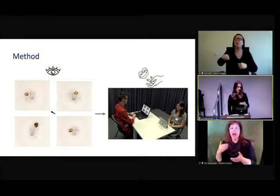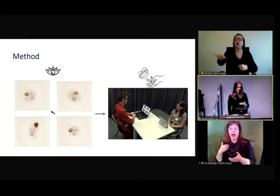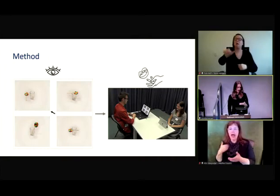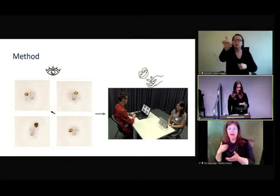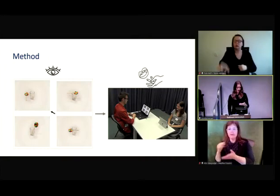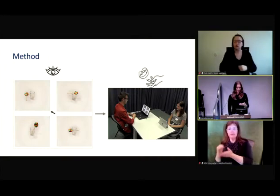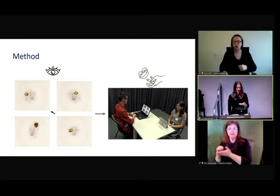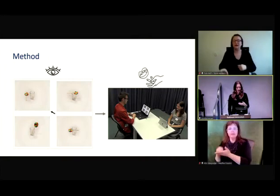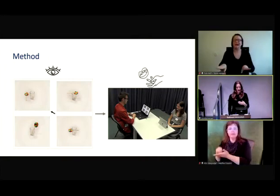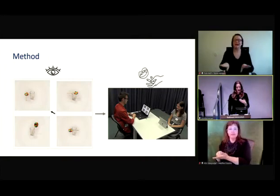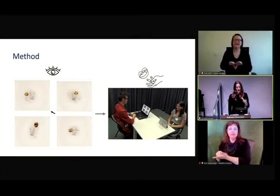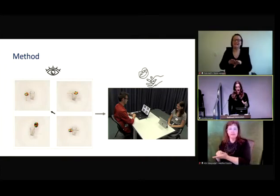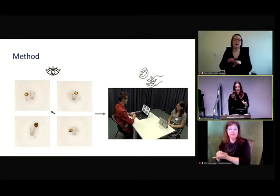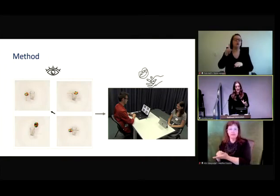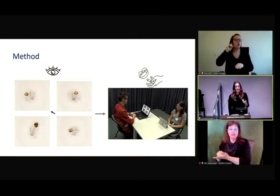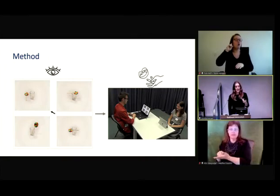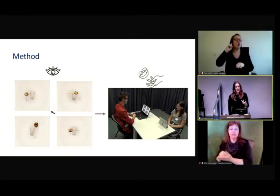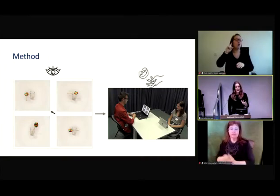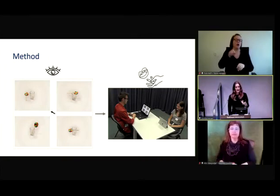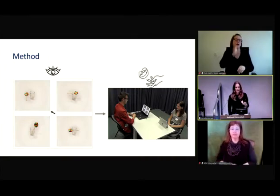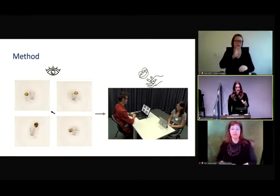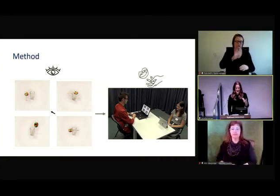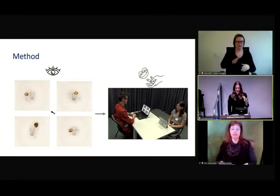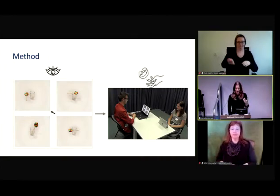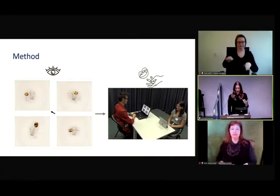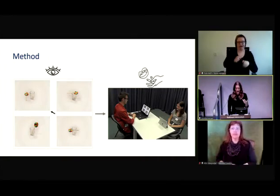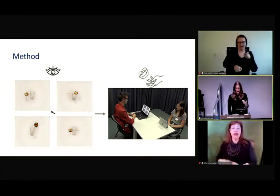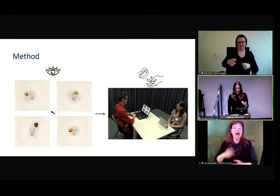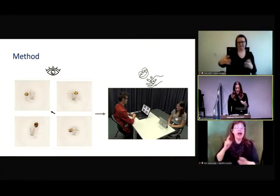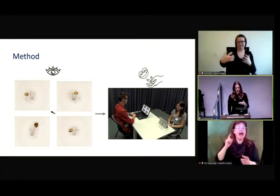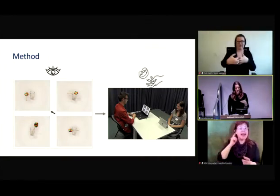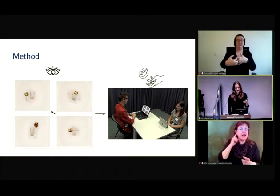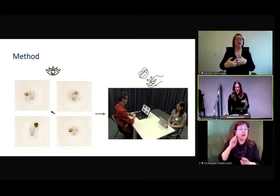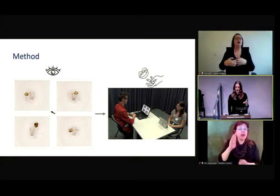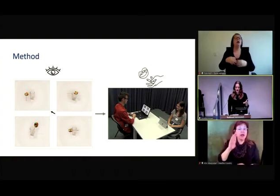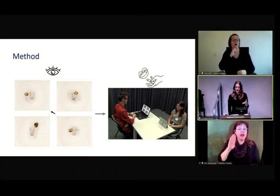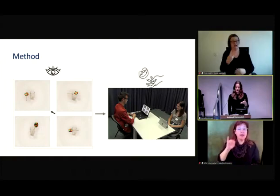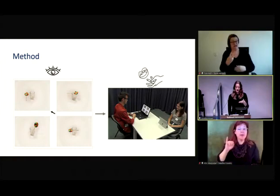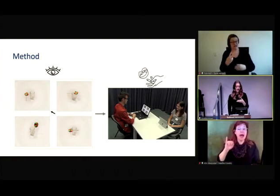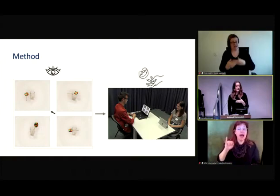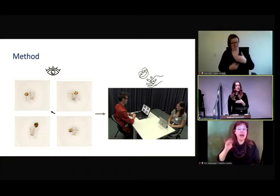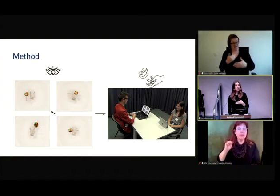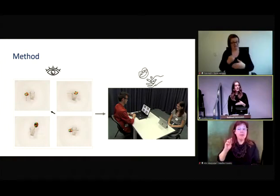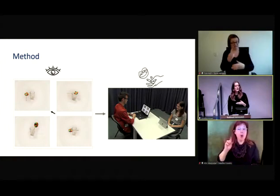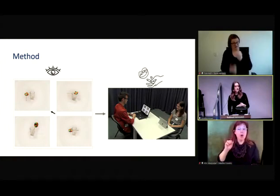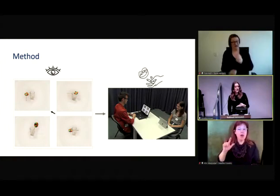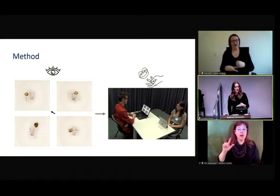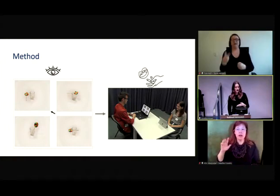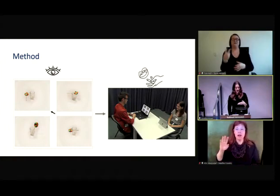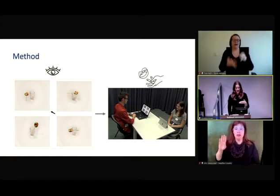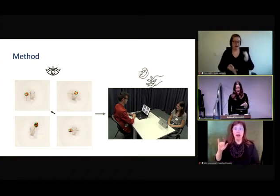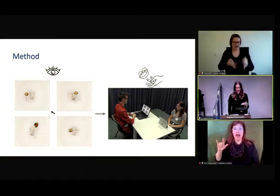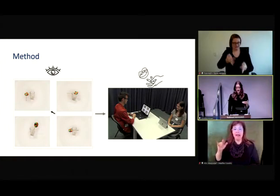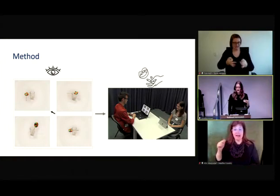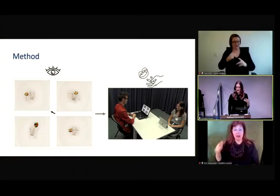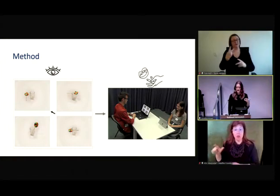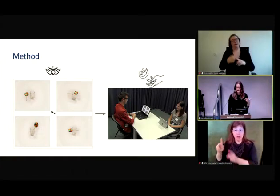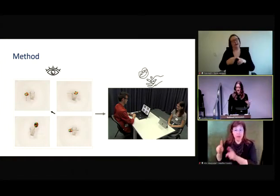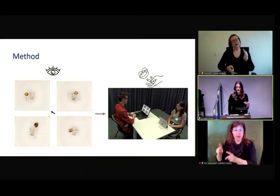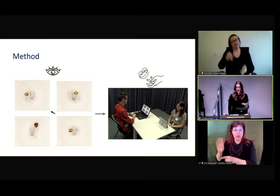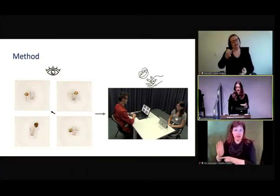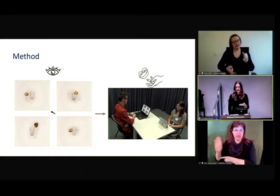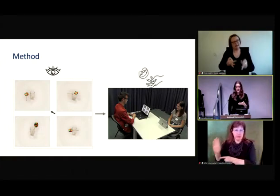of the participant. Hearing bimodal bilinguals were tested twice, once in each language with matching hearing speaking